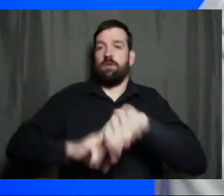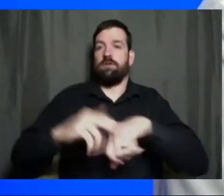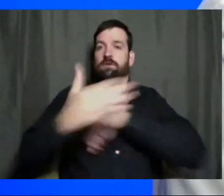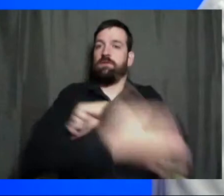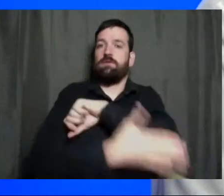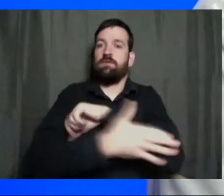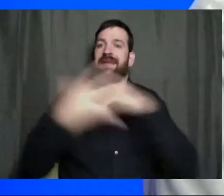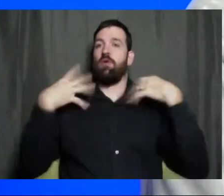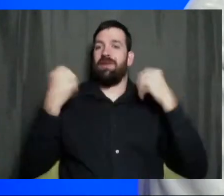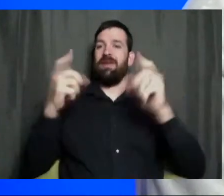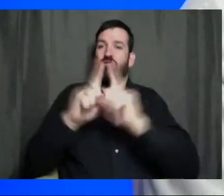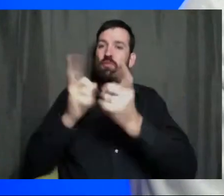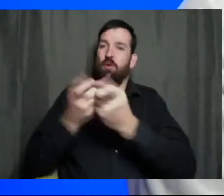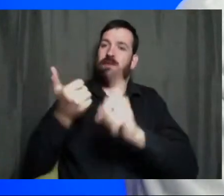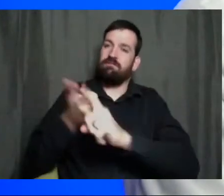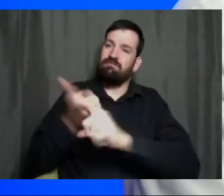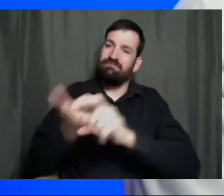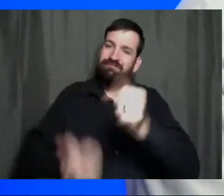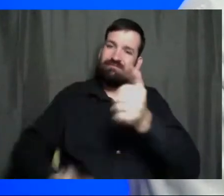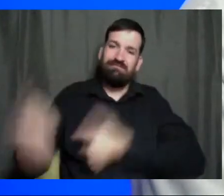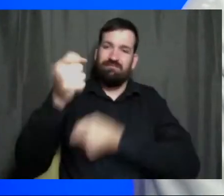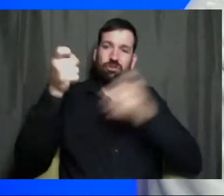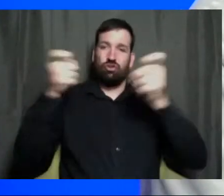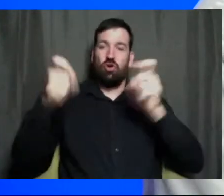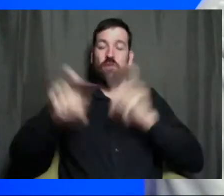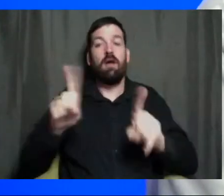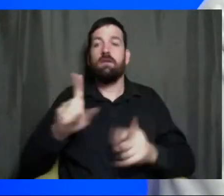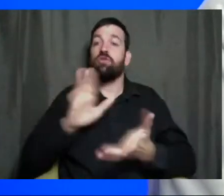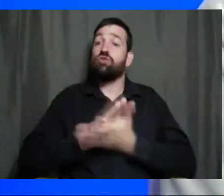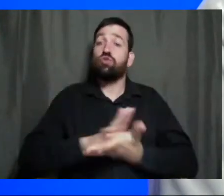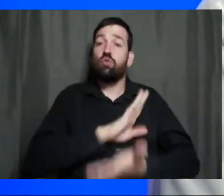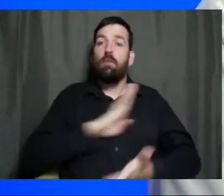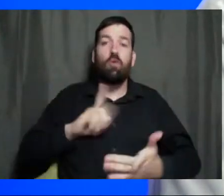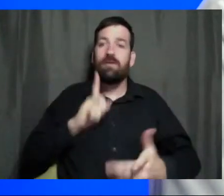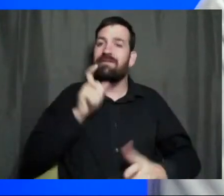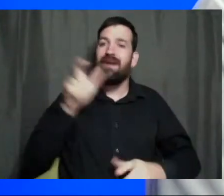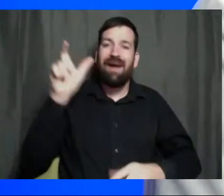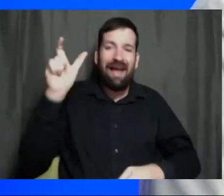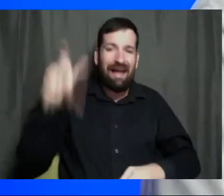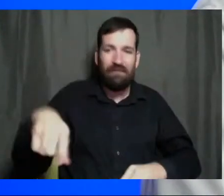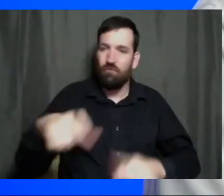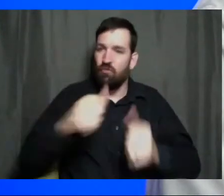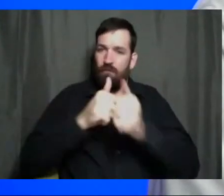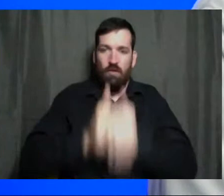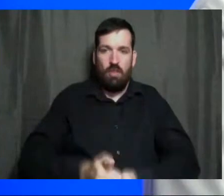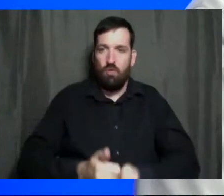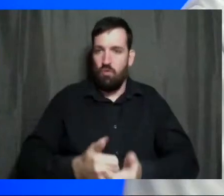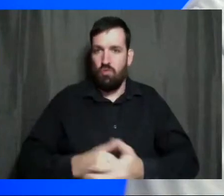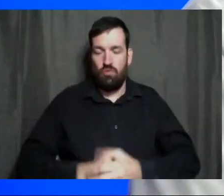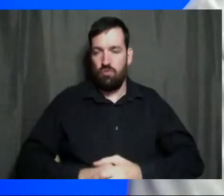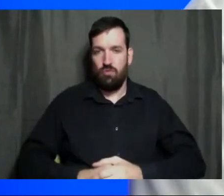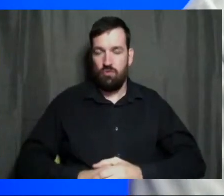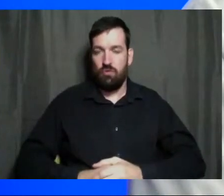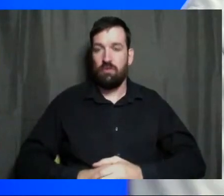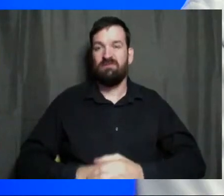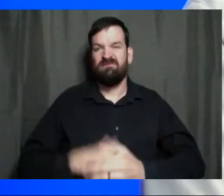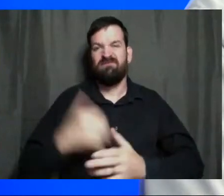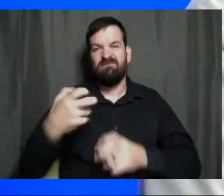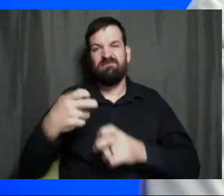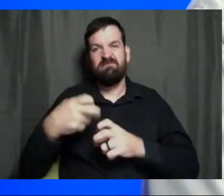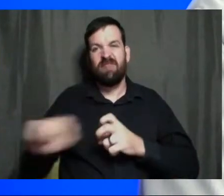charge, but school boards do not have to follow that if they choose not to. So it's been tough for school